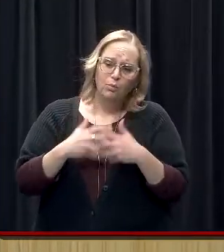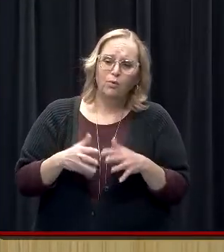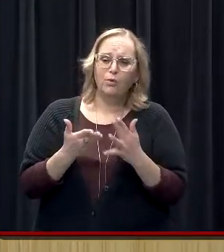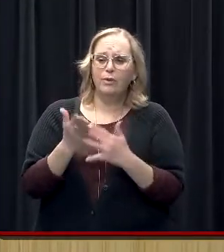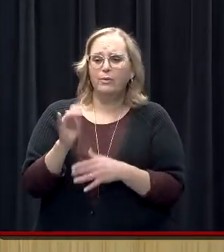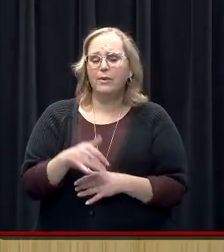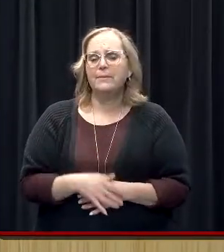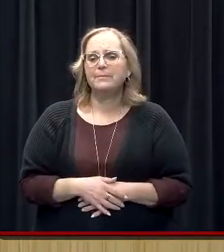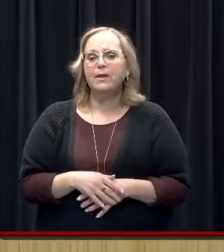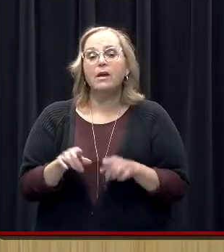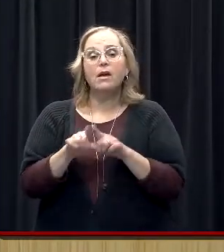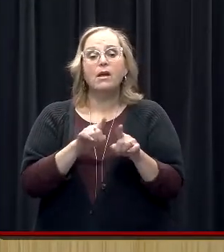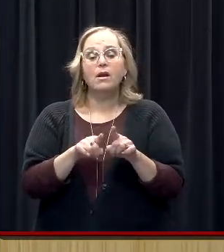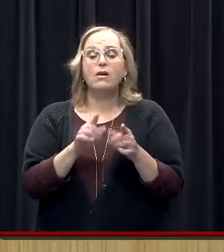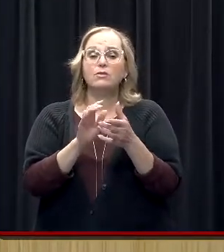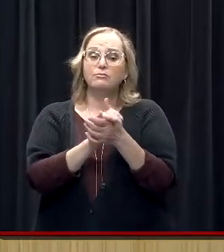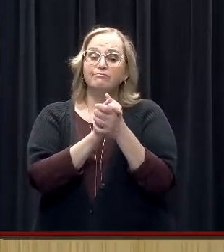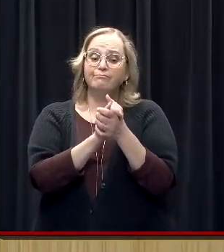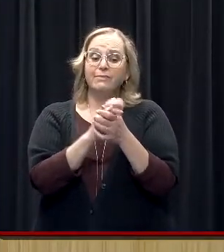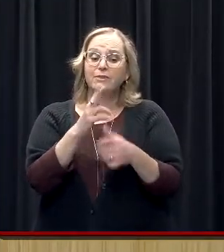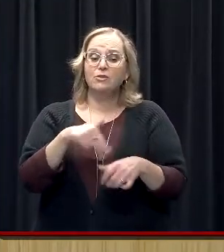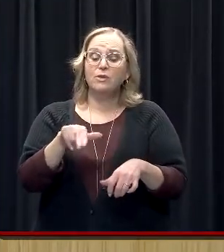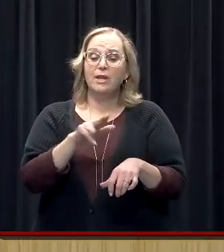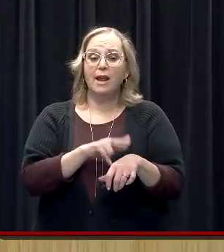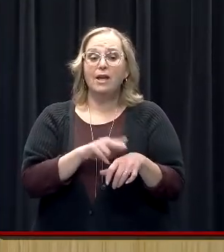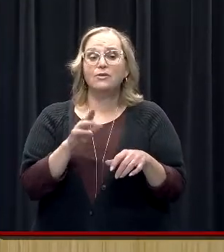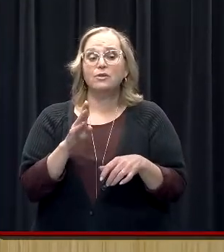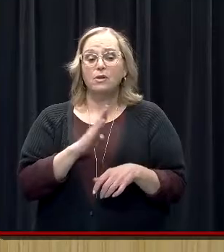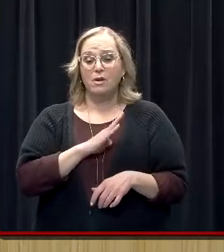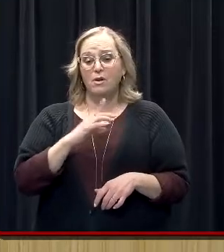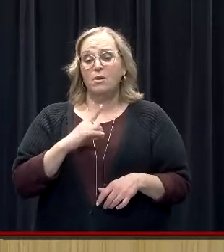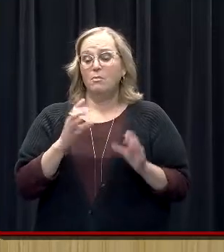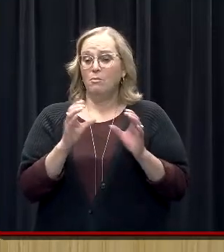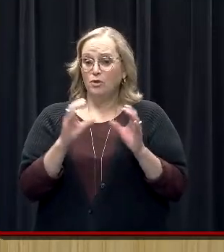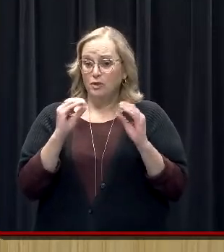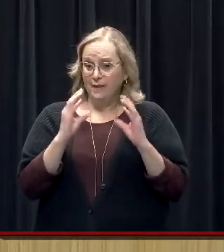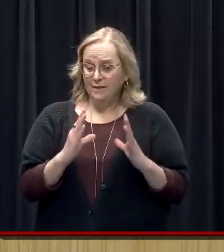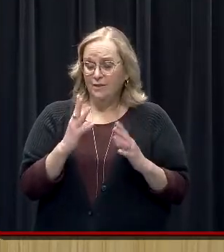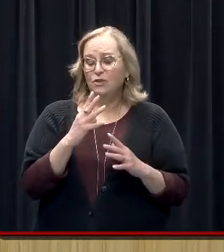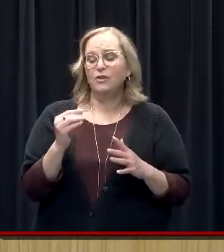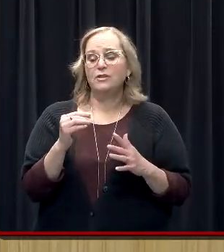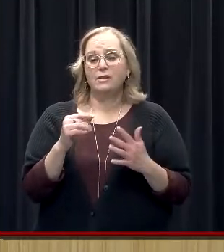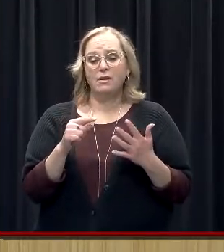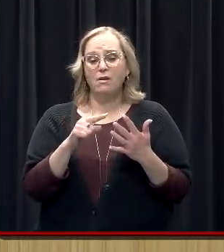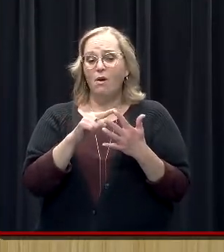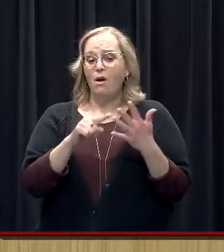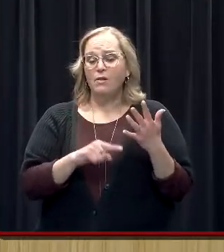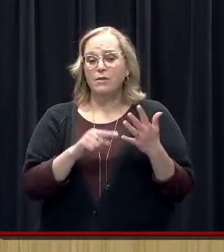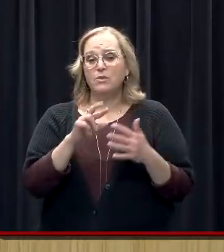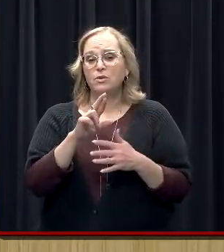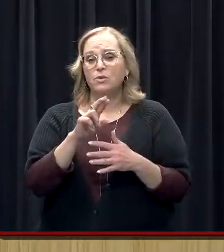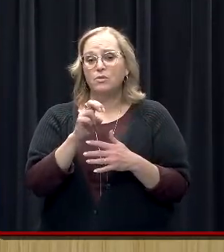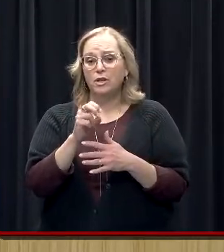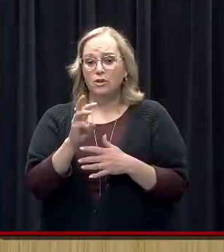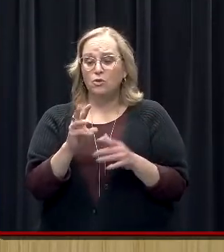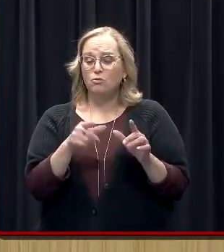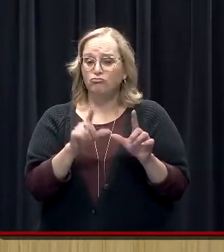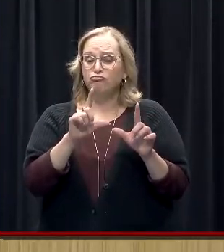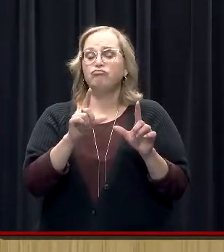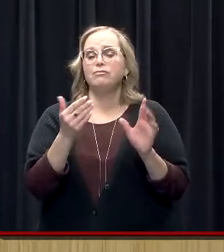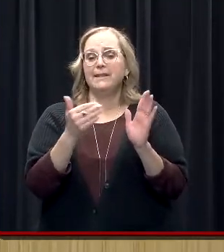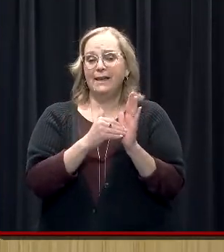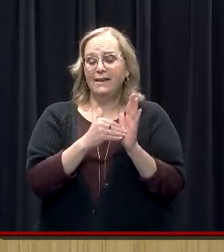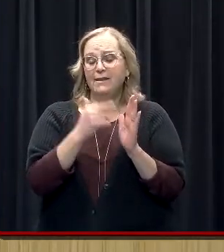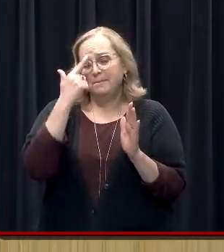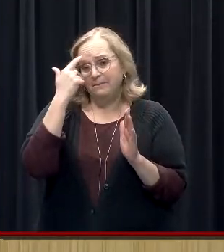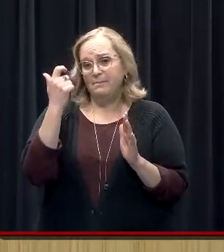Also, congrats to the National Board Certified Teachers and those who have renewed that, have received that, again, because